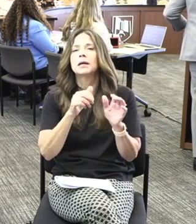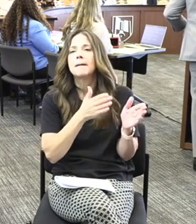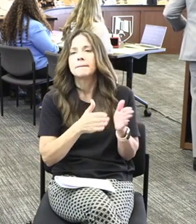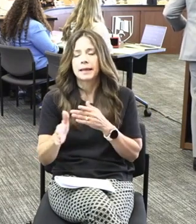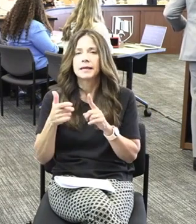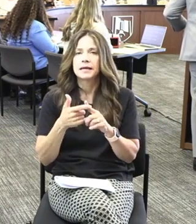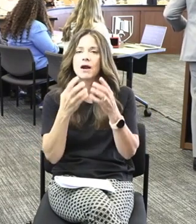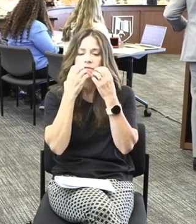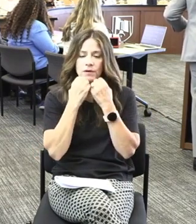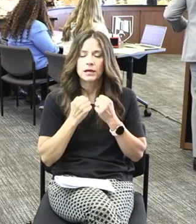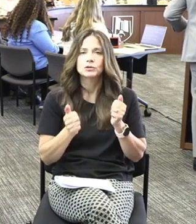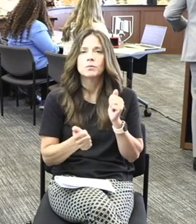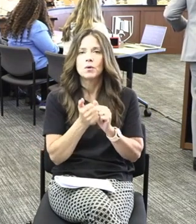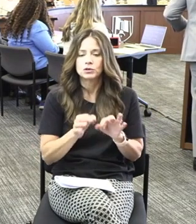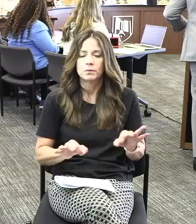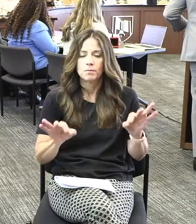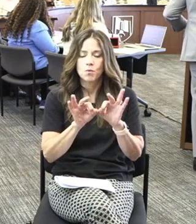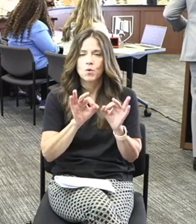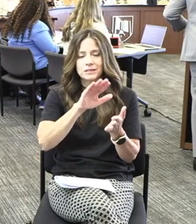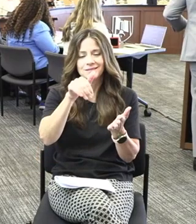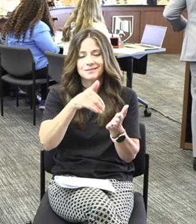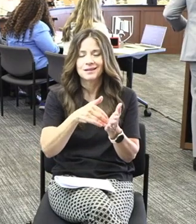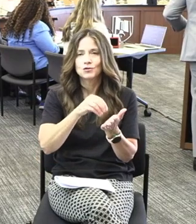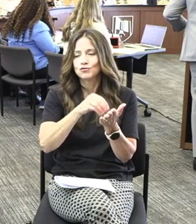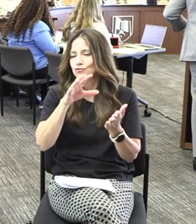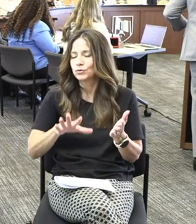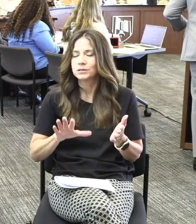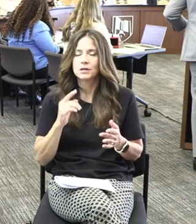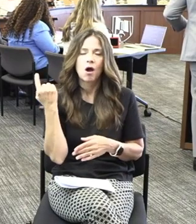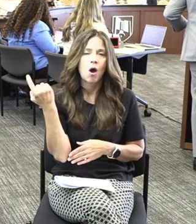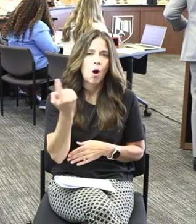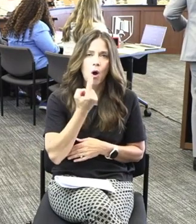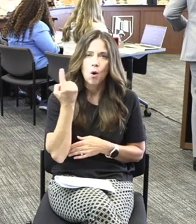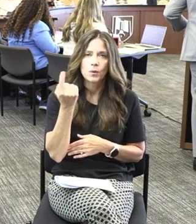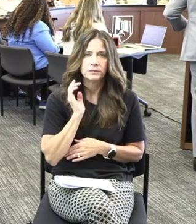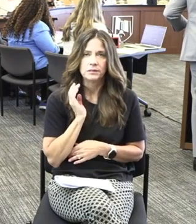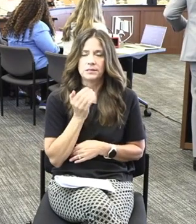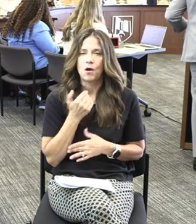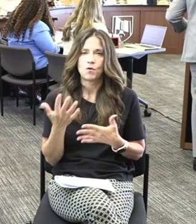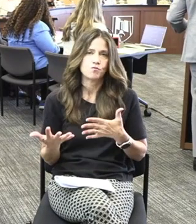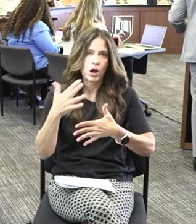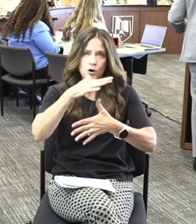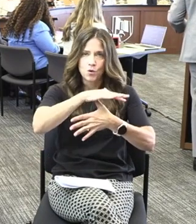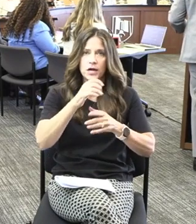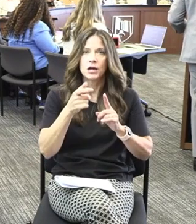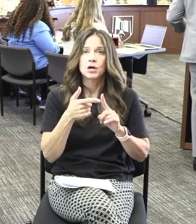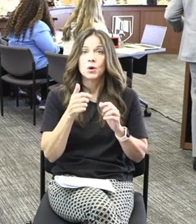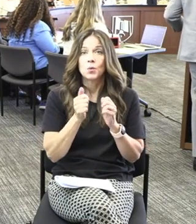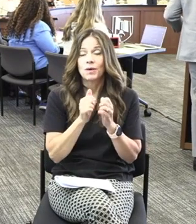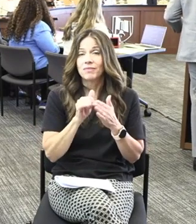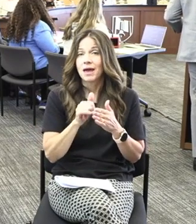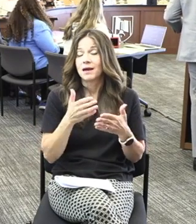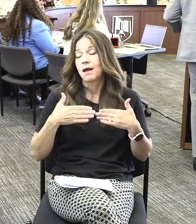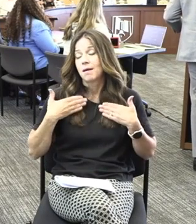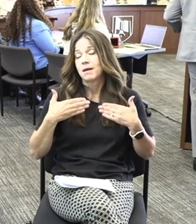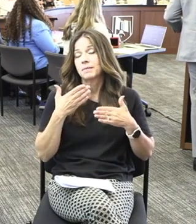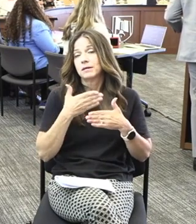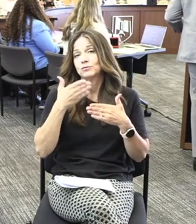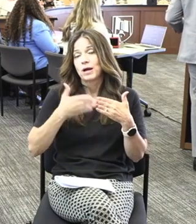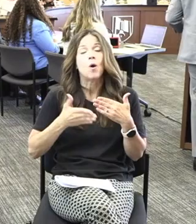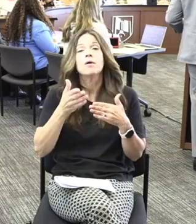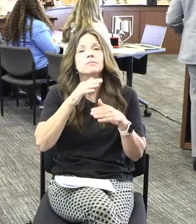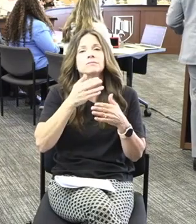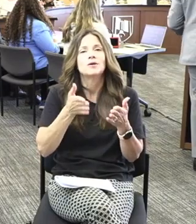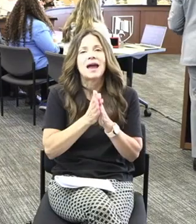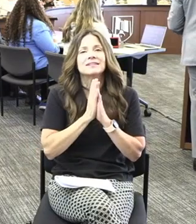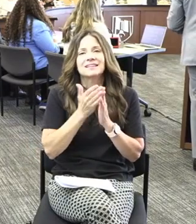and most importantly, centers students, is always our priority. So with that, I'm happy to take any